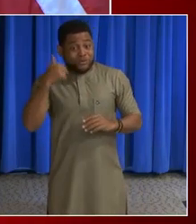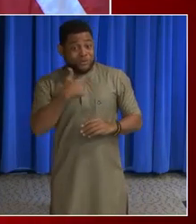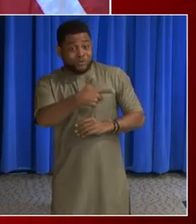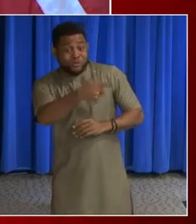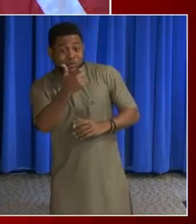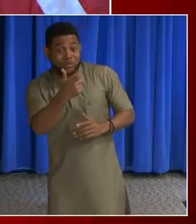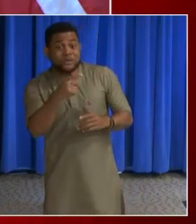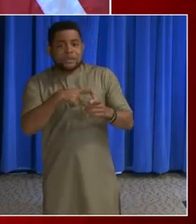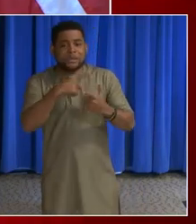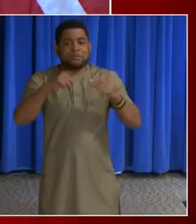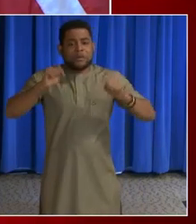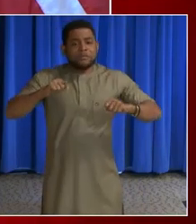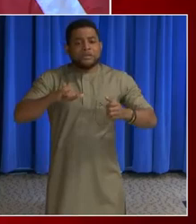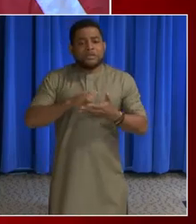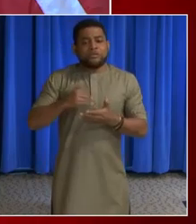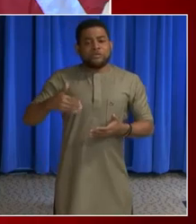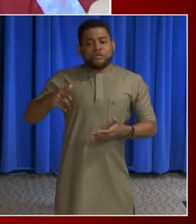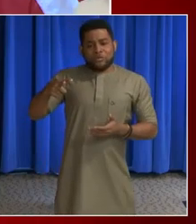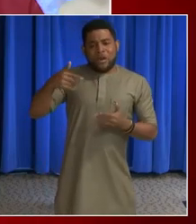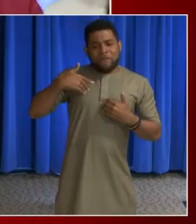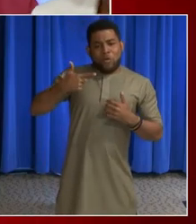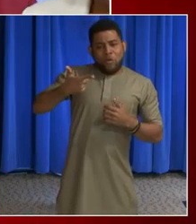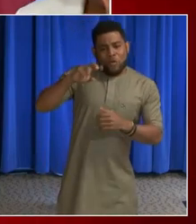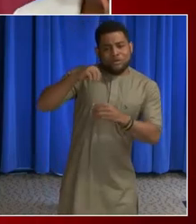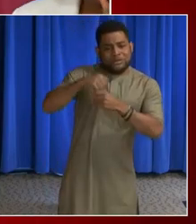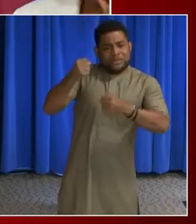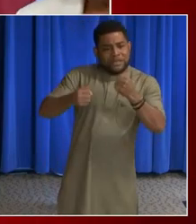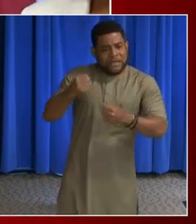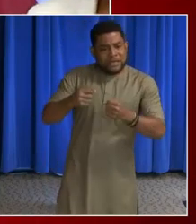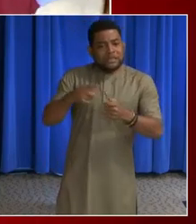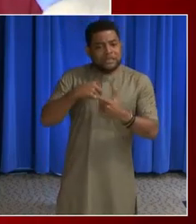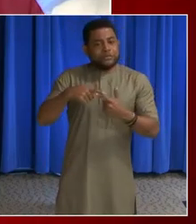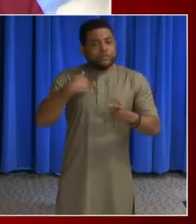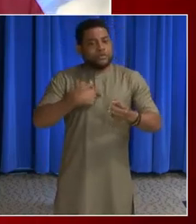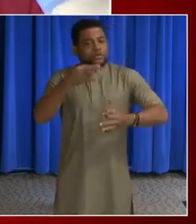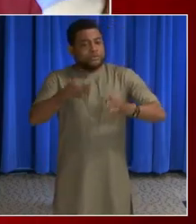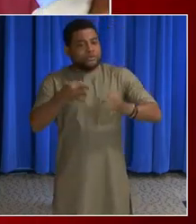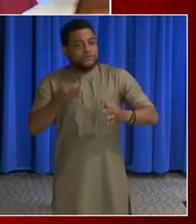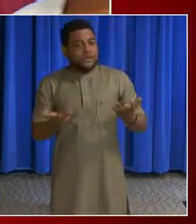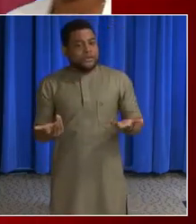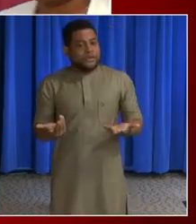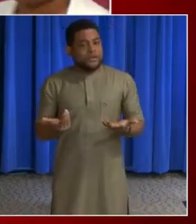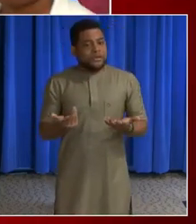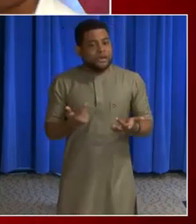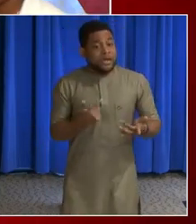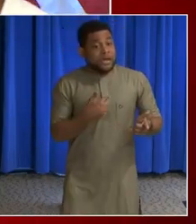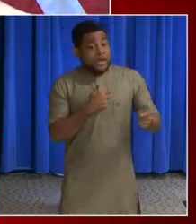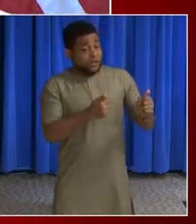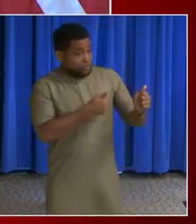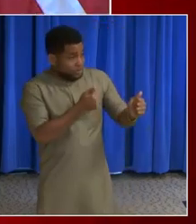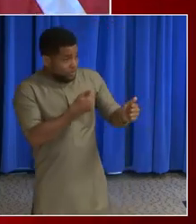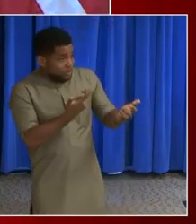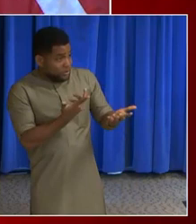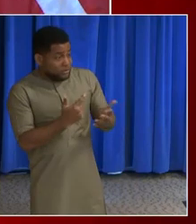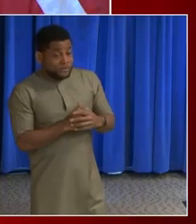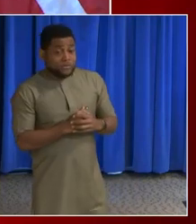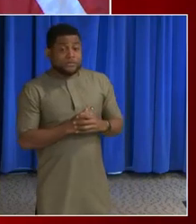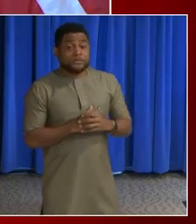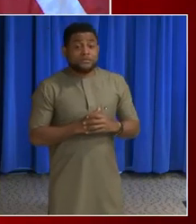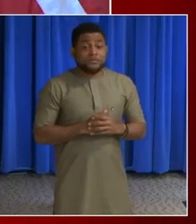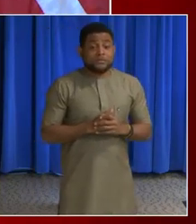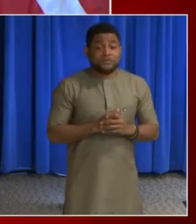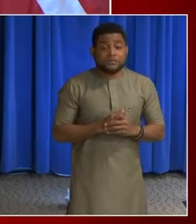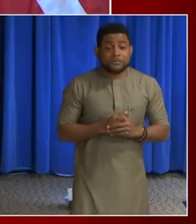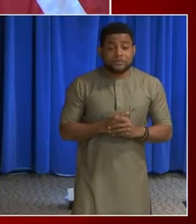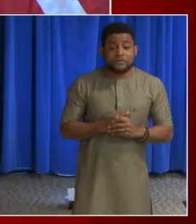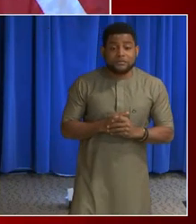be firearms in the car, they would have been justified in the pursuit. I'm scared off too if somebody's shooting and I'm right there. I got it.